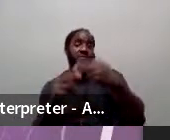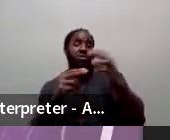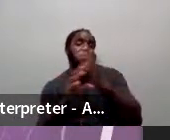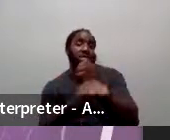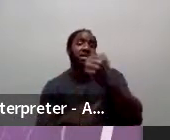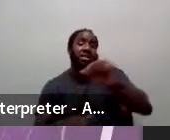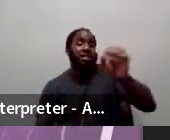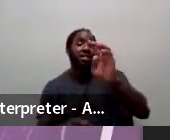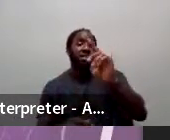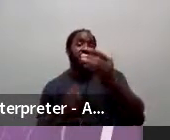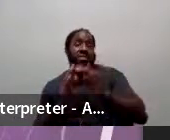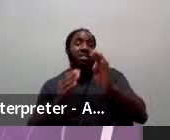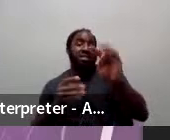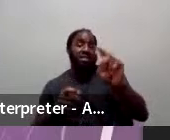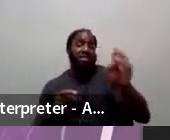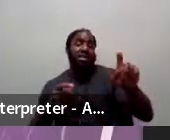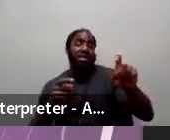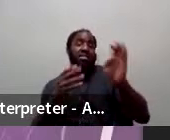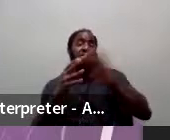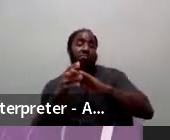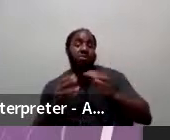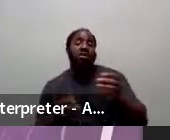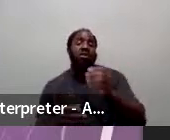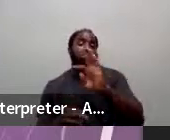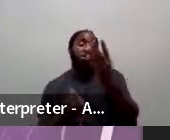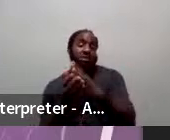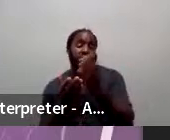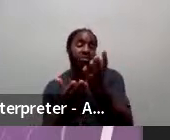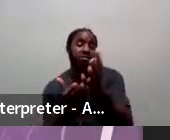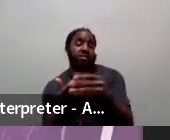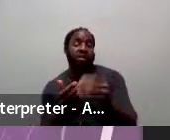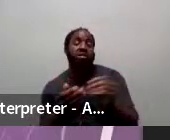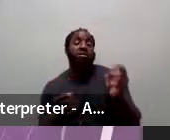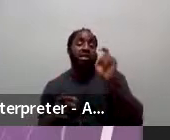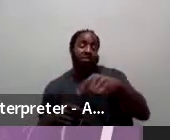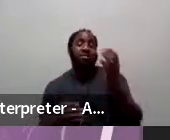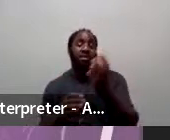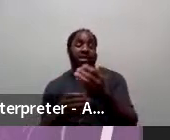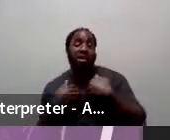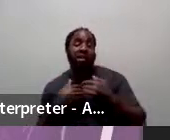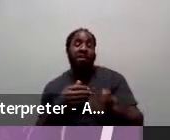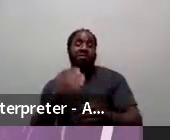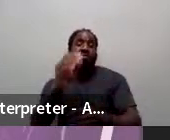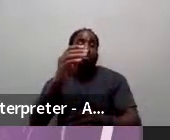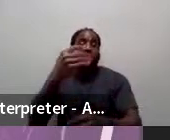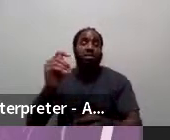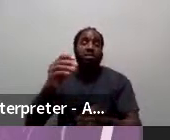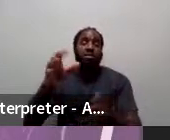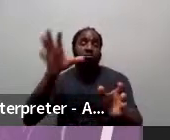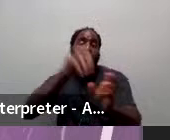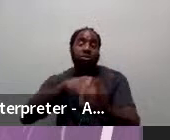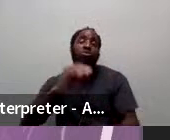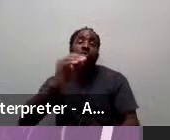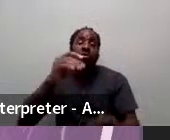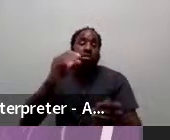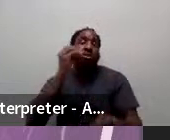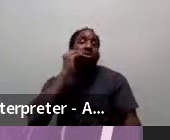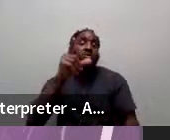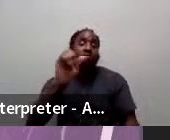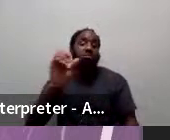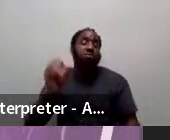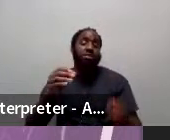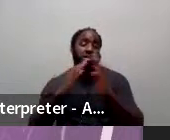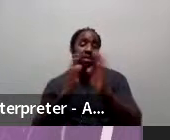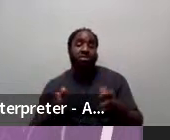city dollars, they have to have 15% MIH, which is the mandatory inclusionary homeless housing. Am I correct?